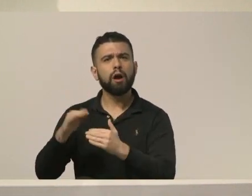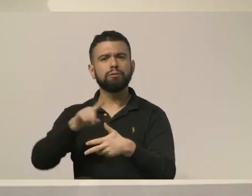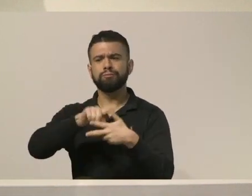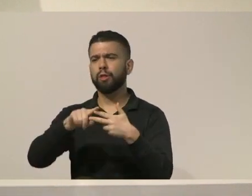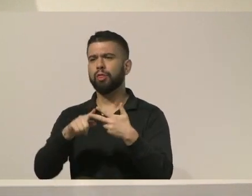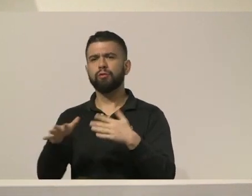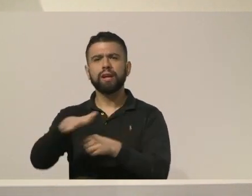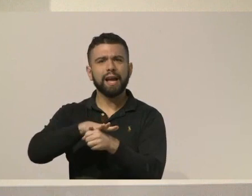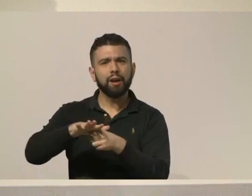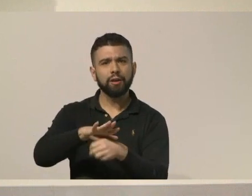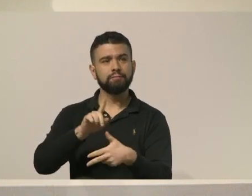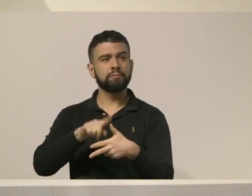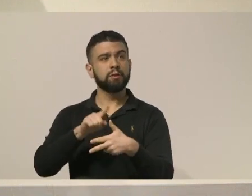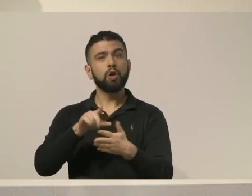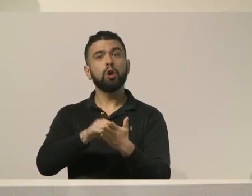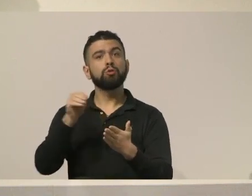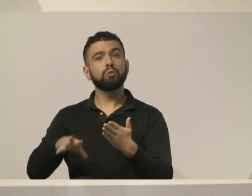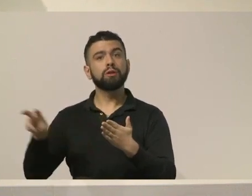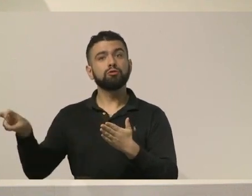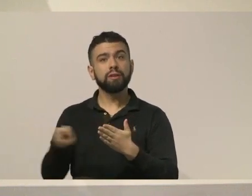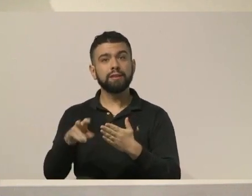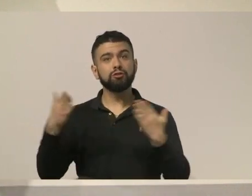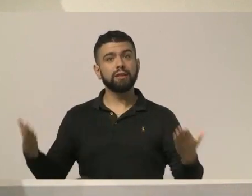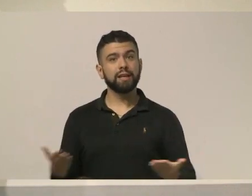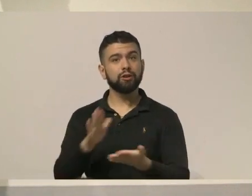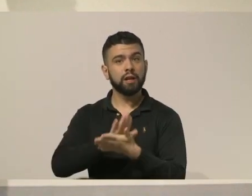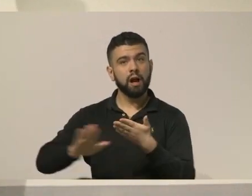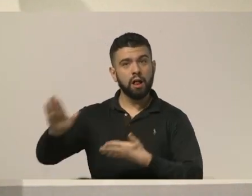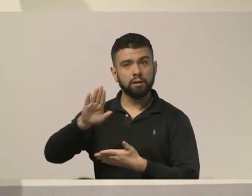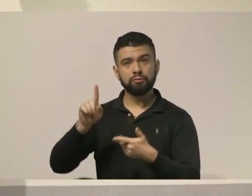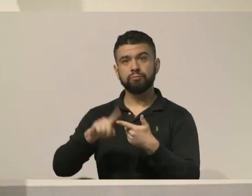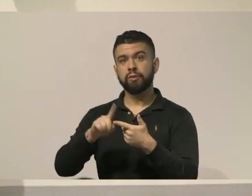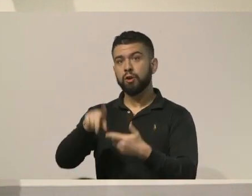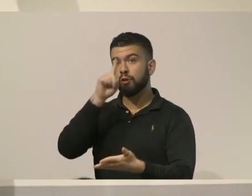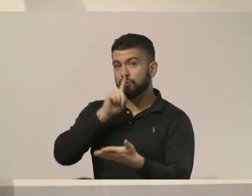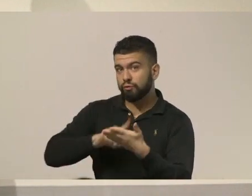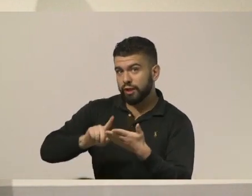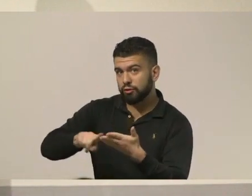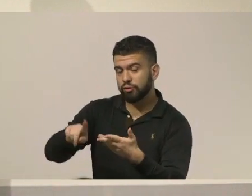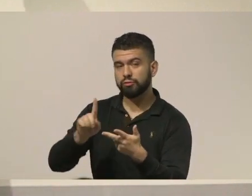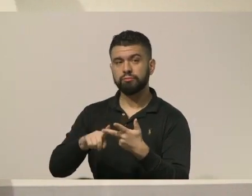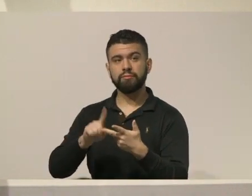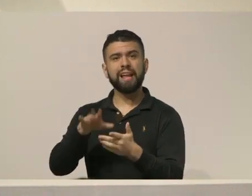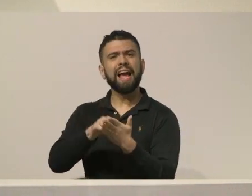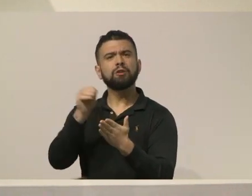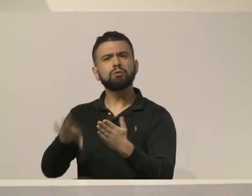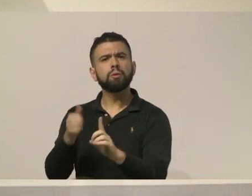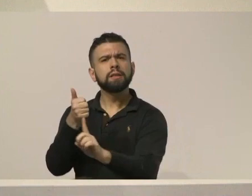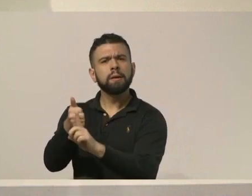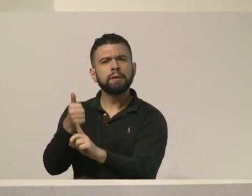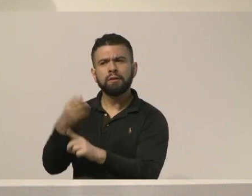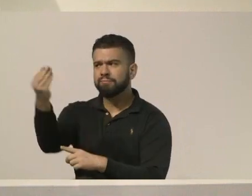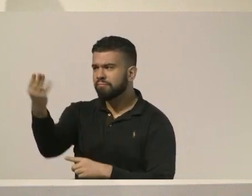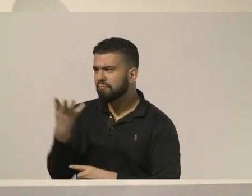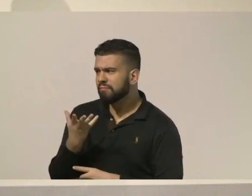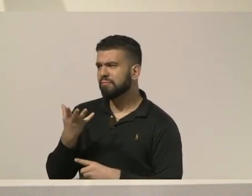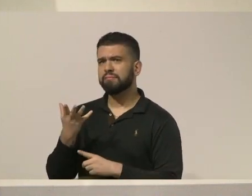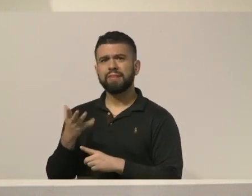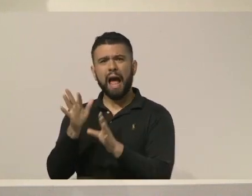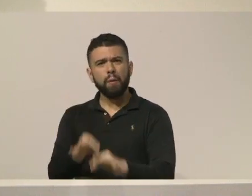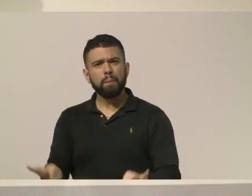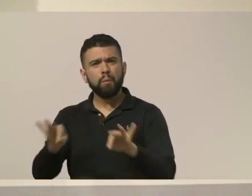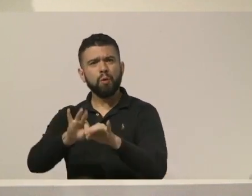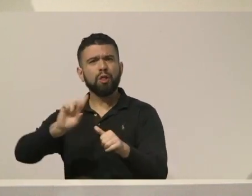students' transition to college. Research and students themselves tell us how critical their first semester is